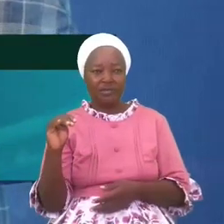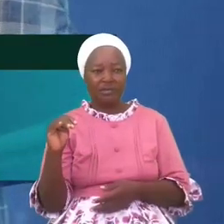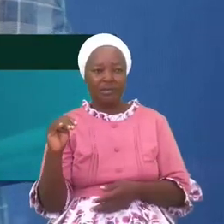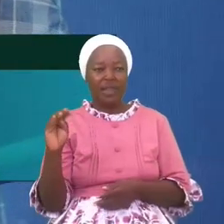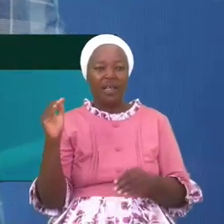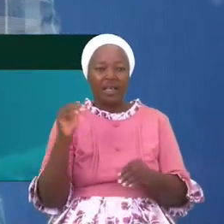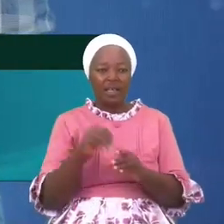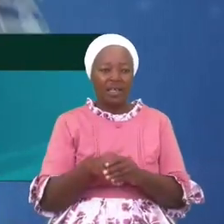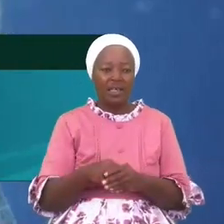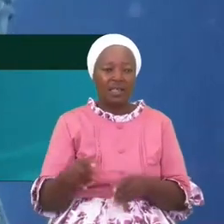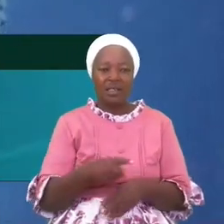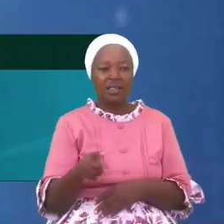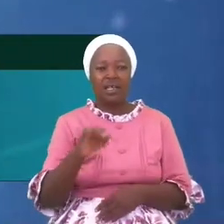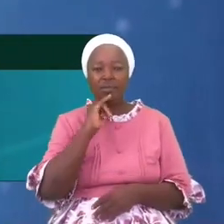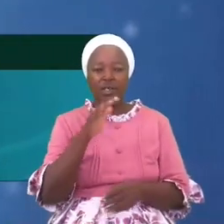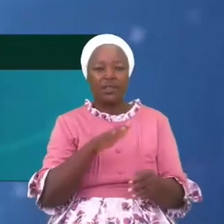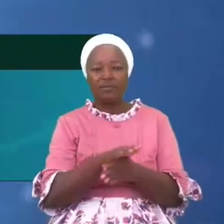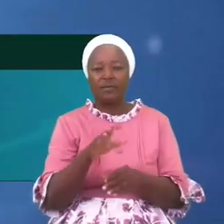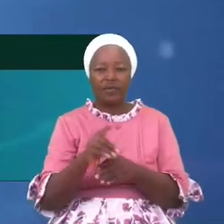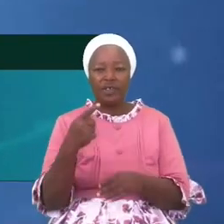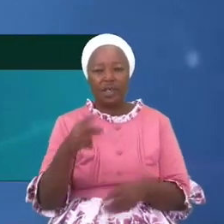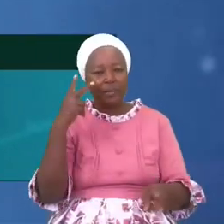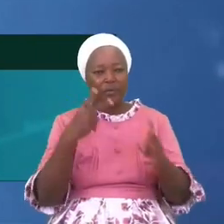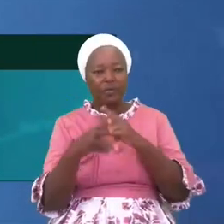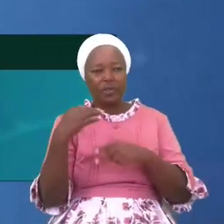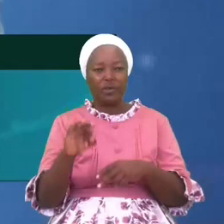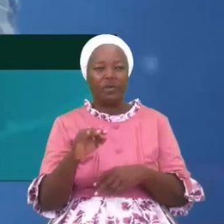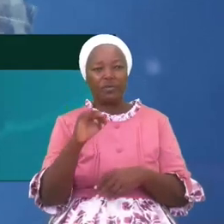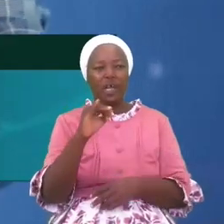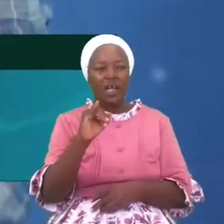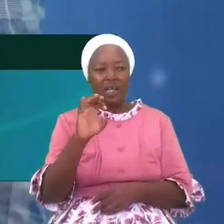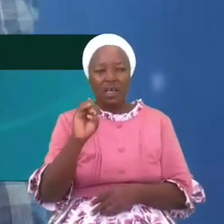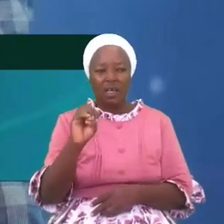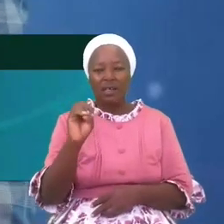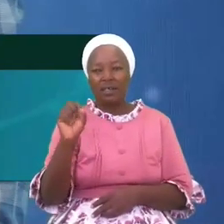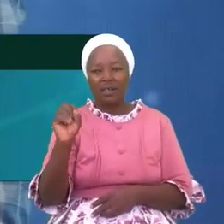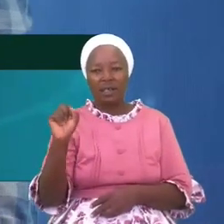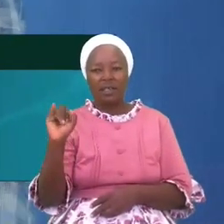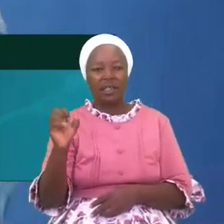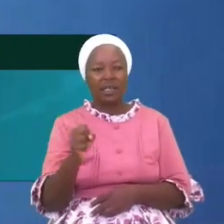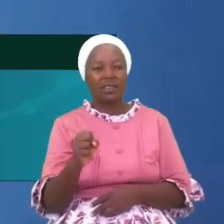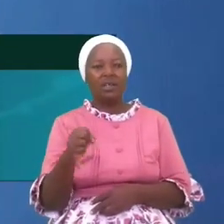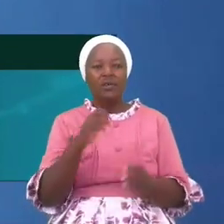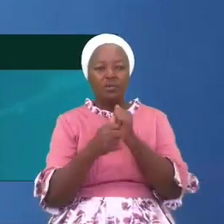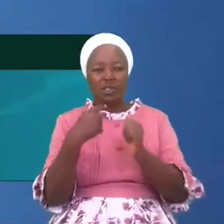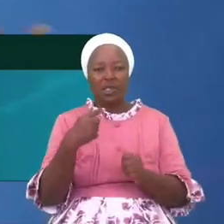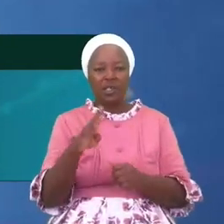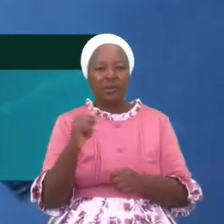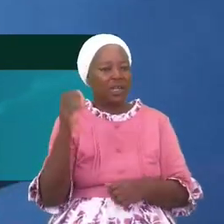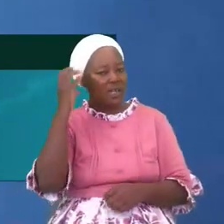of Isaiah, which said, he, by hearing ye shall hear and shall